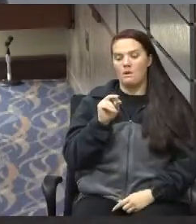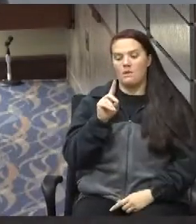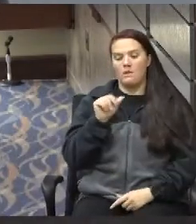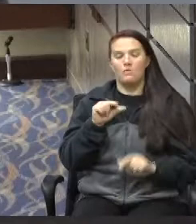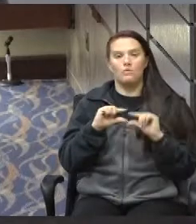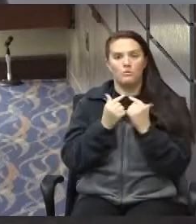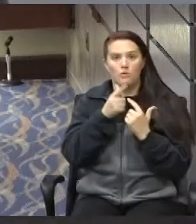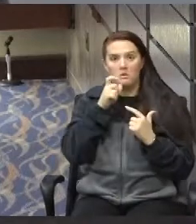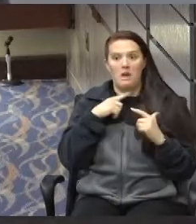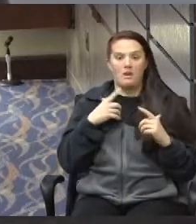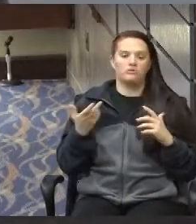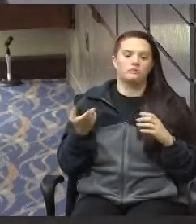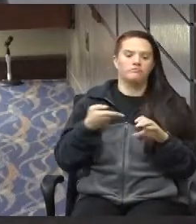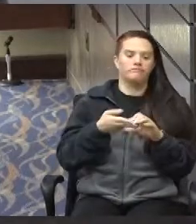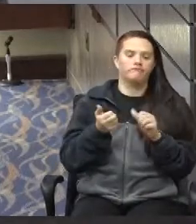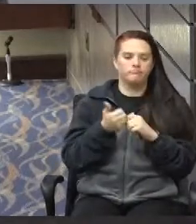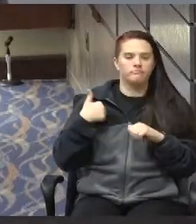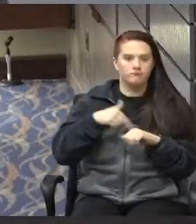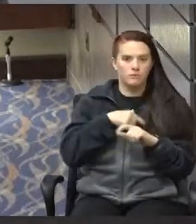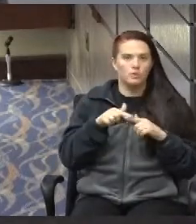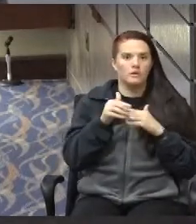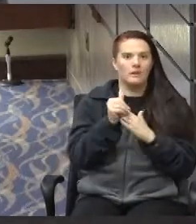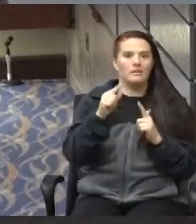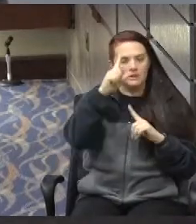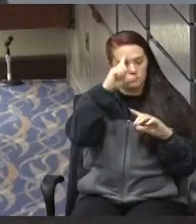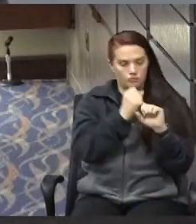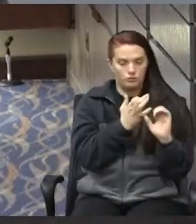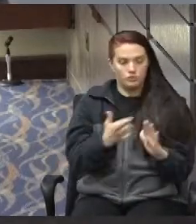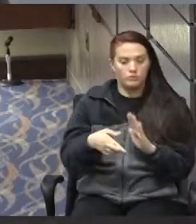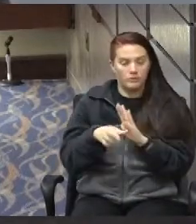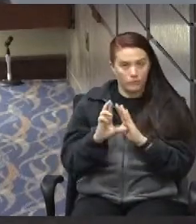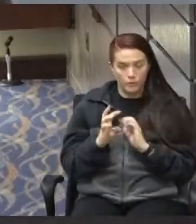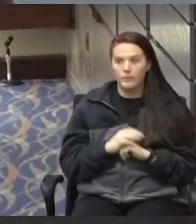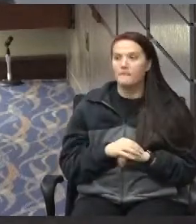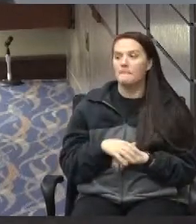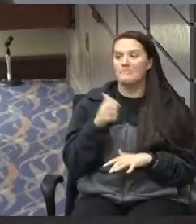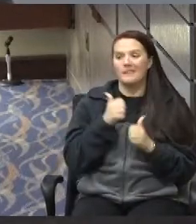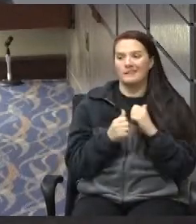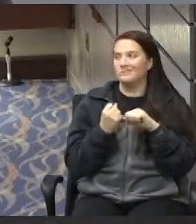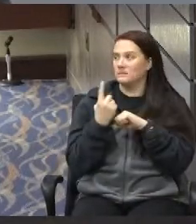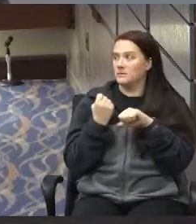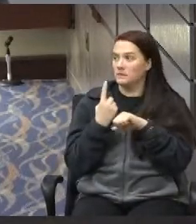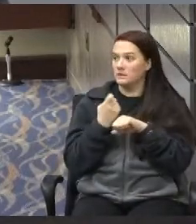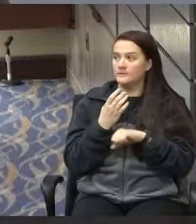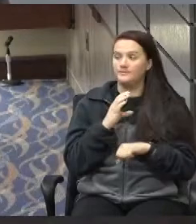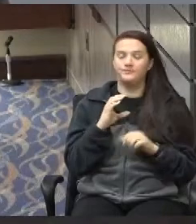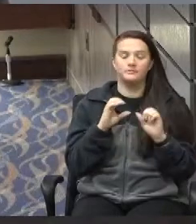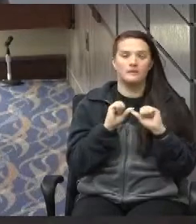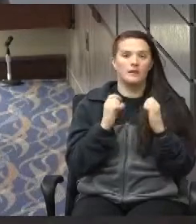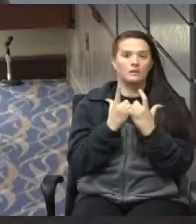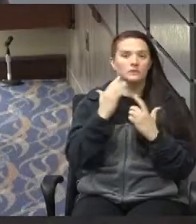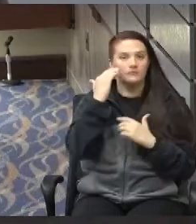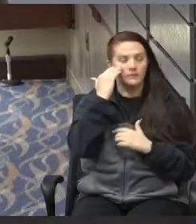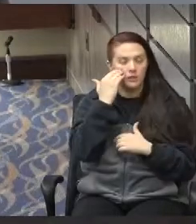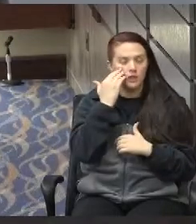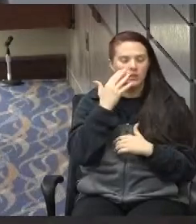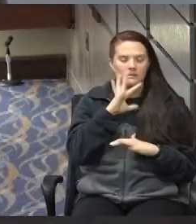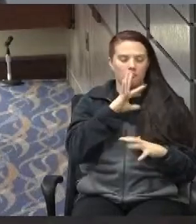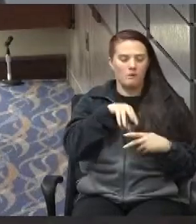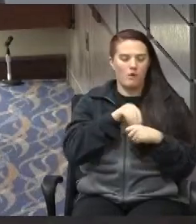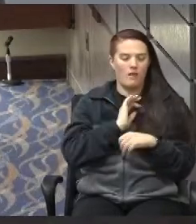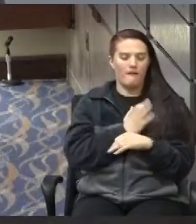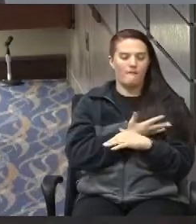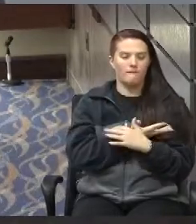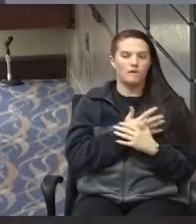actually brought on to help us lead this strategic review. Each year, the council's familiar, kind of as part of our efforts